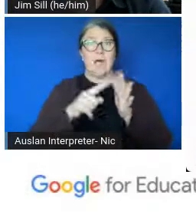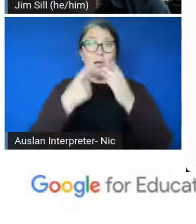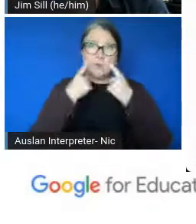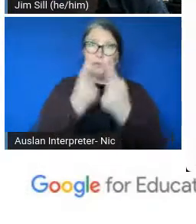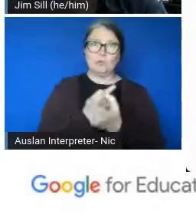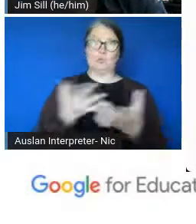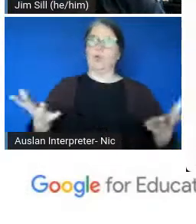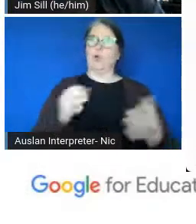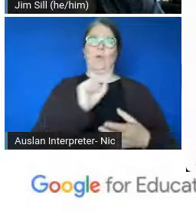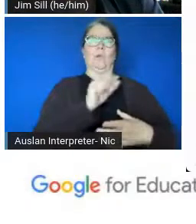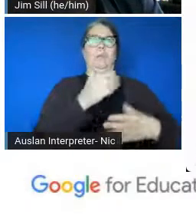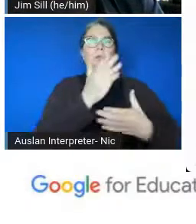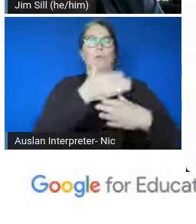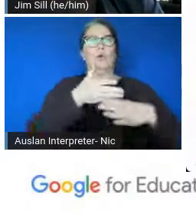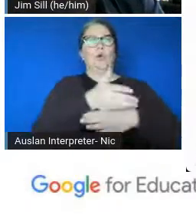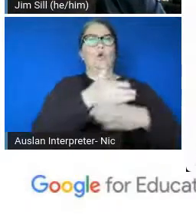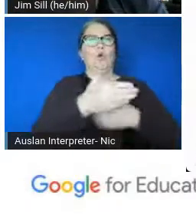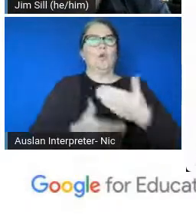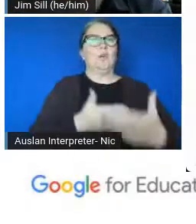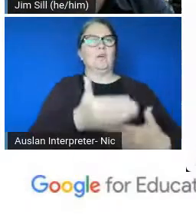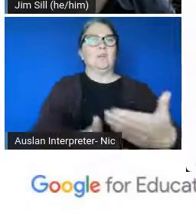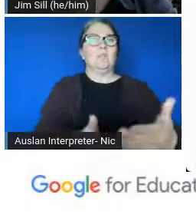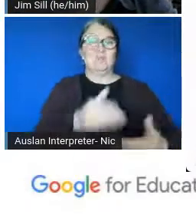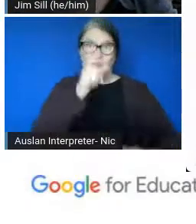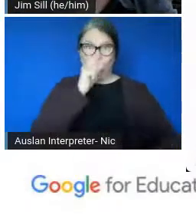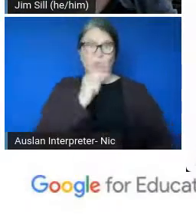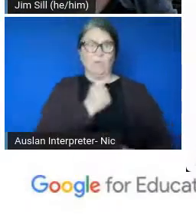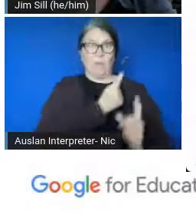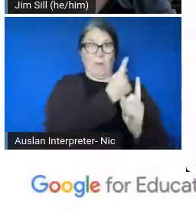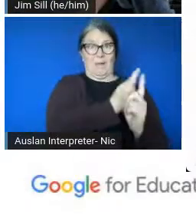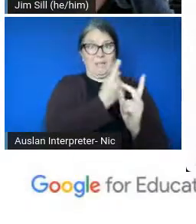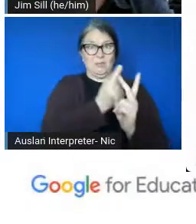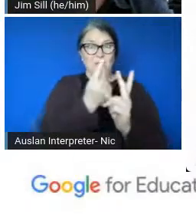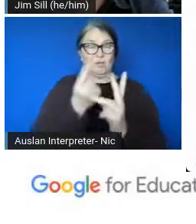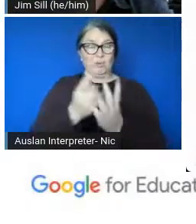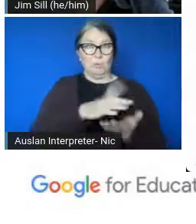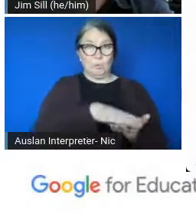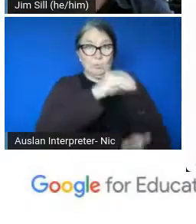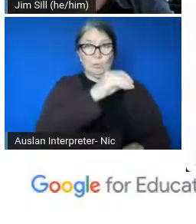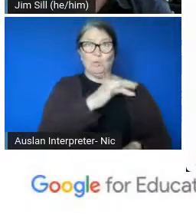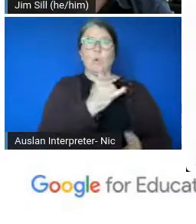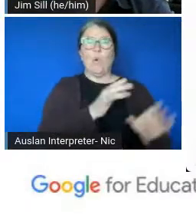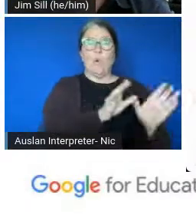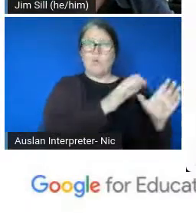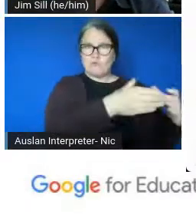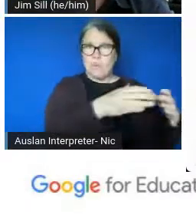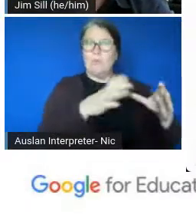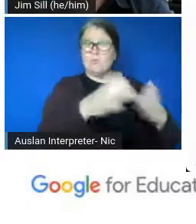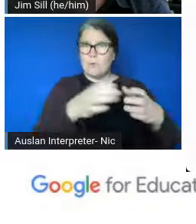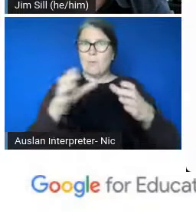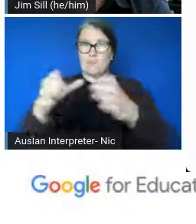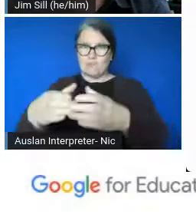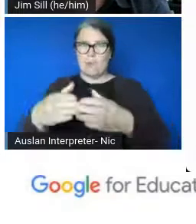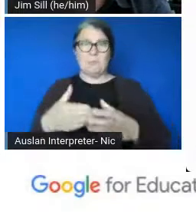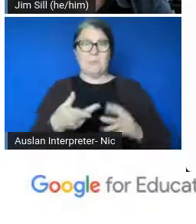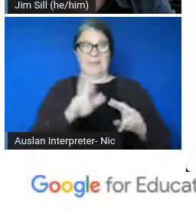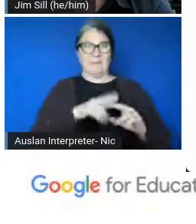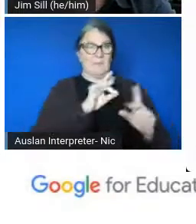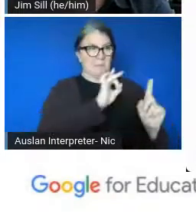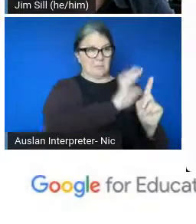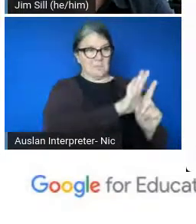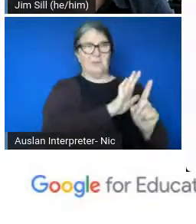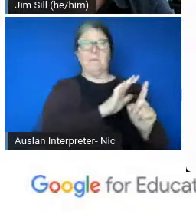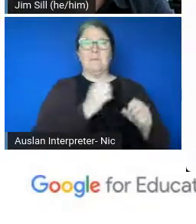each student or each group of students making their own Google site, or you might be able to do it where